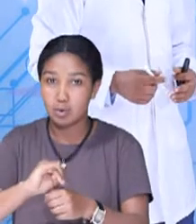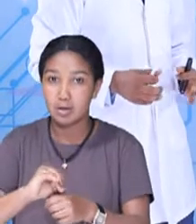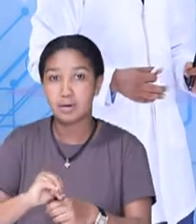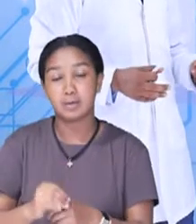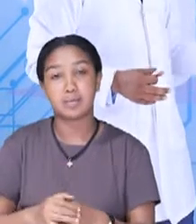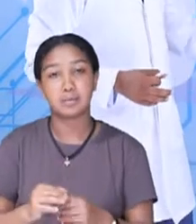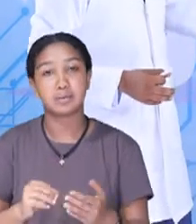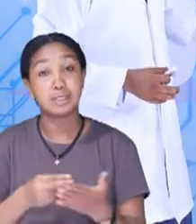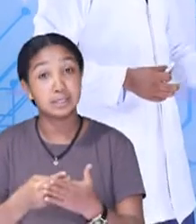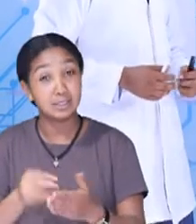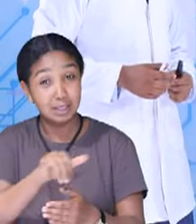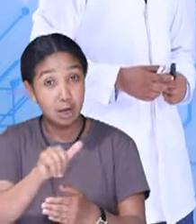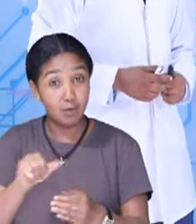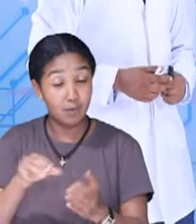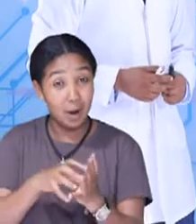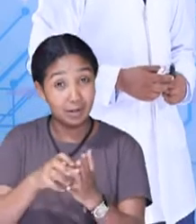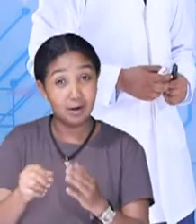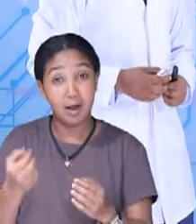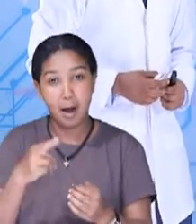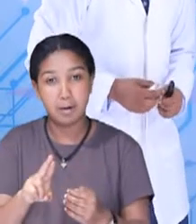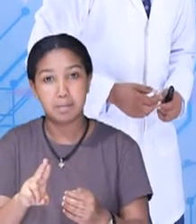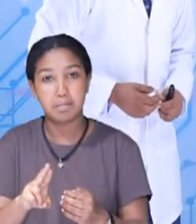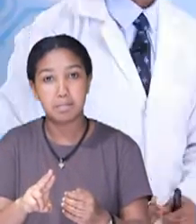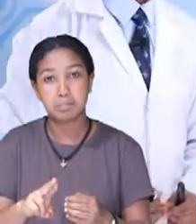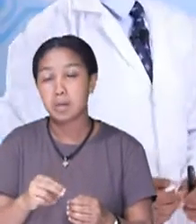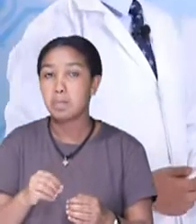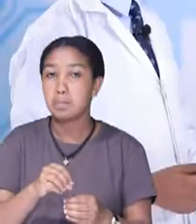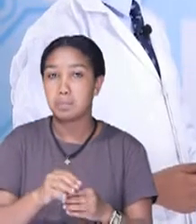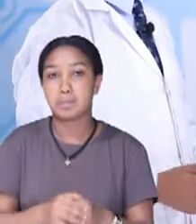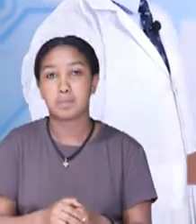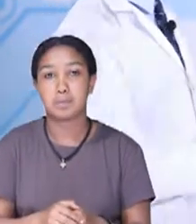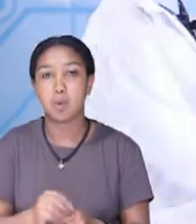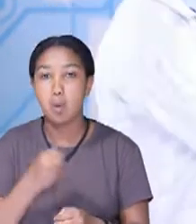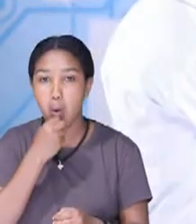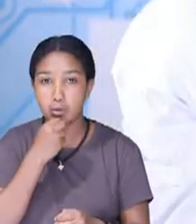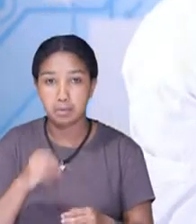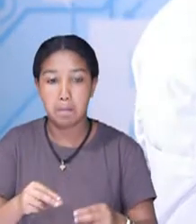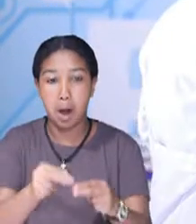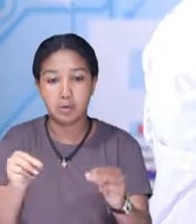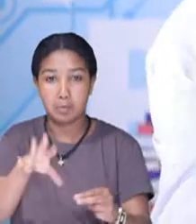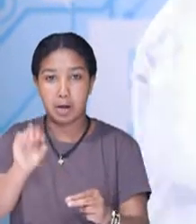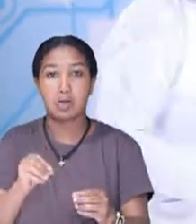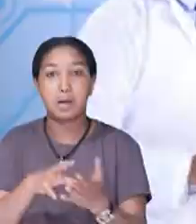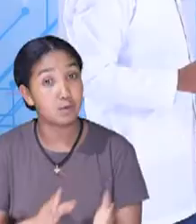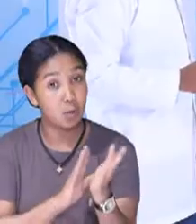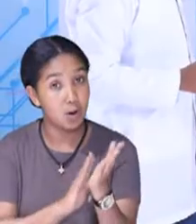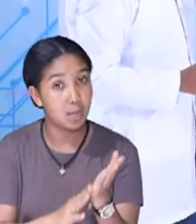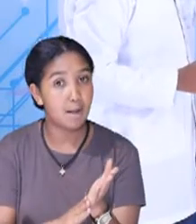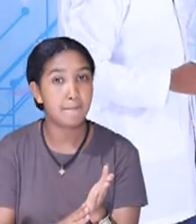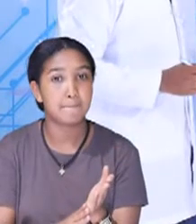loving. That means such kind of bacteria are marine bacteria. The second type of